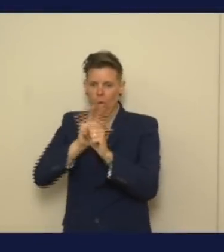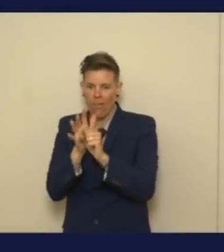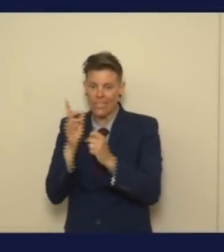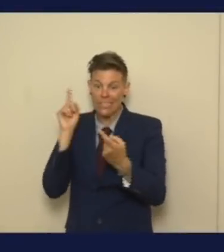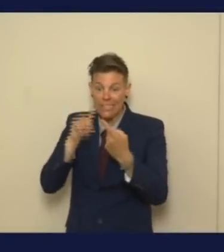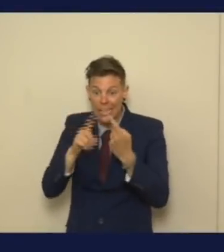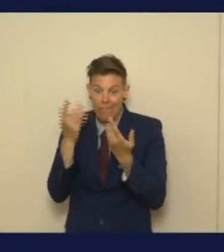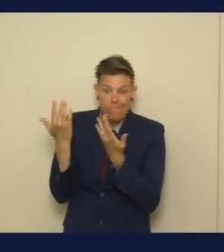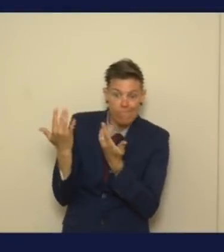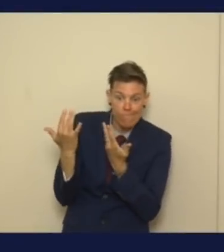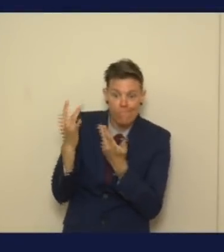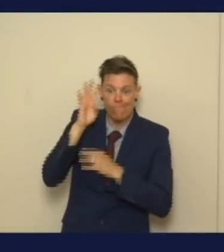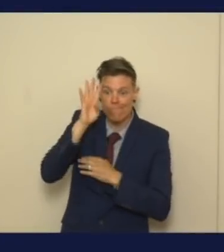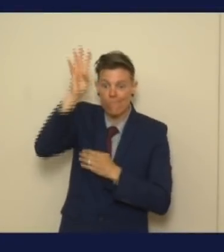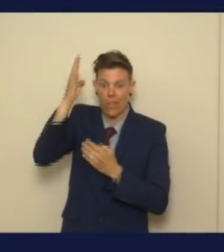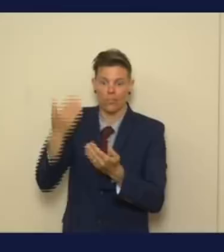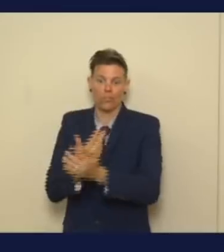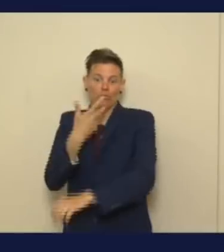So today we have